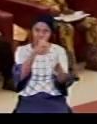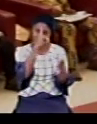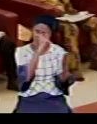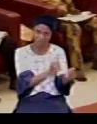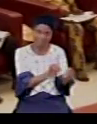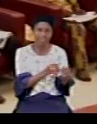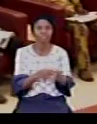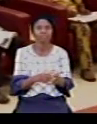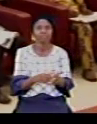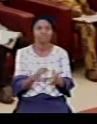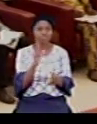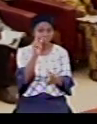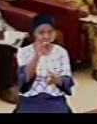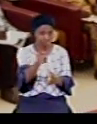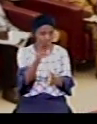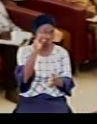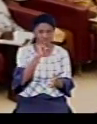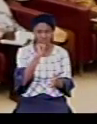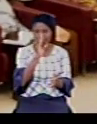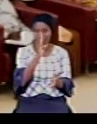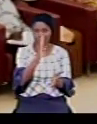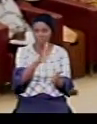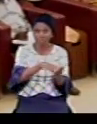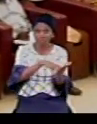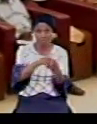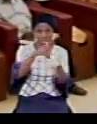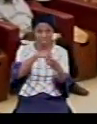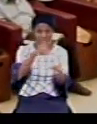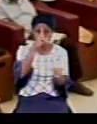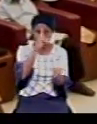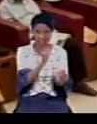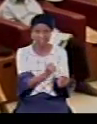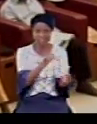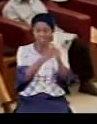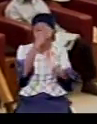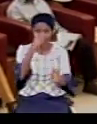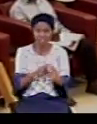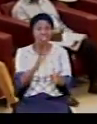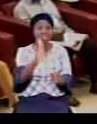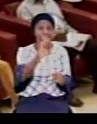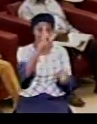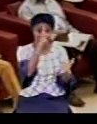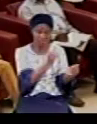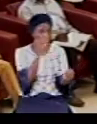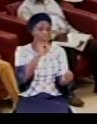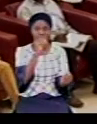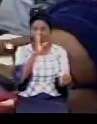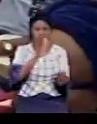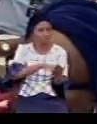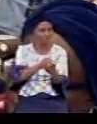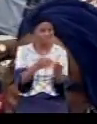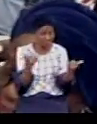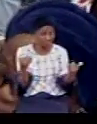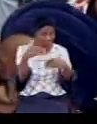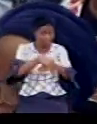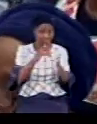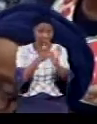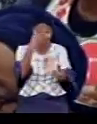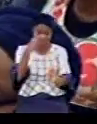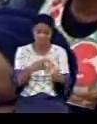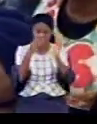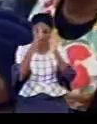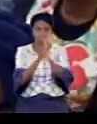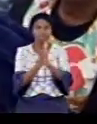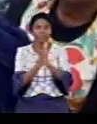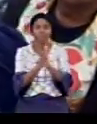faith, you will not be weak in faith. Your faith will not be weak even tonight in Jesus' name.